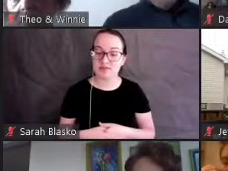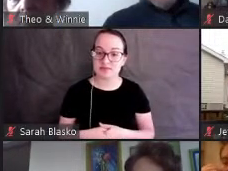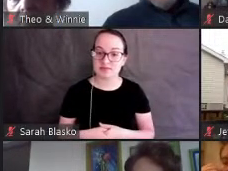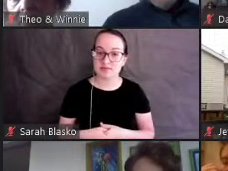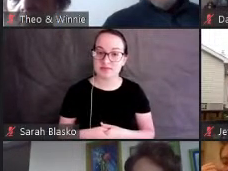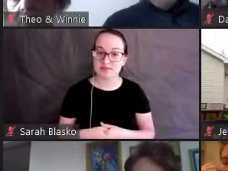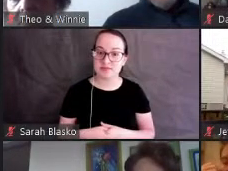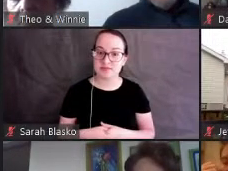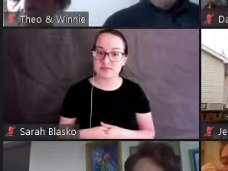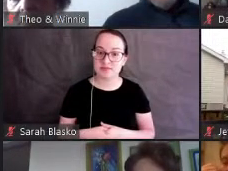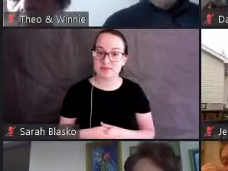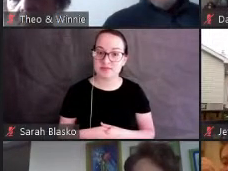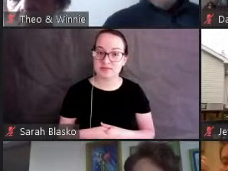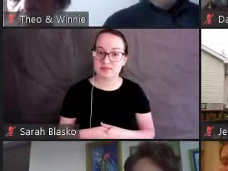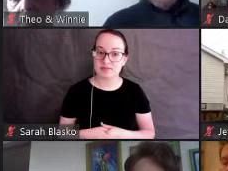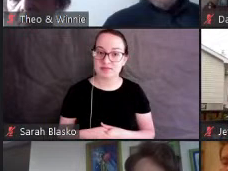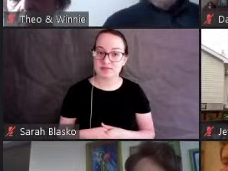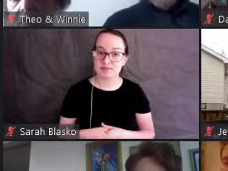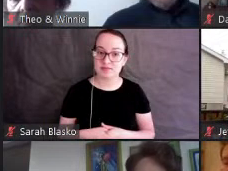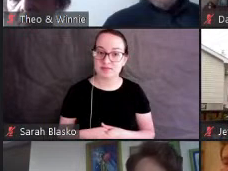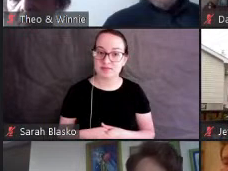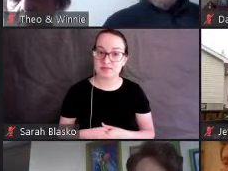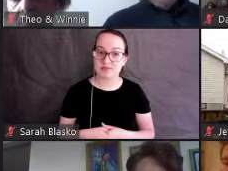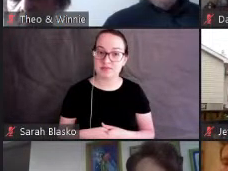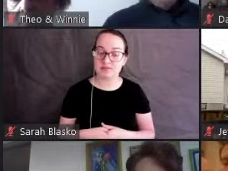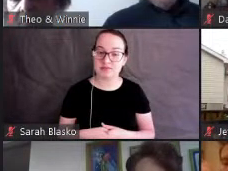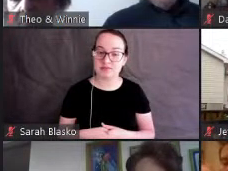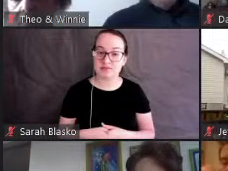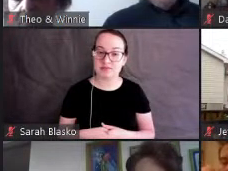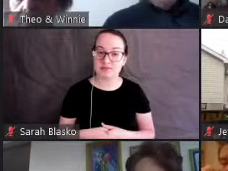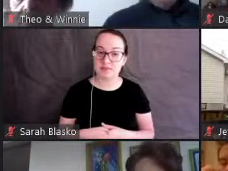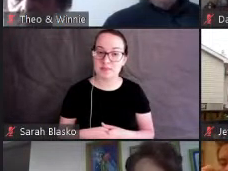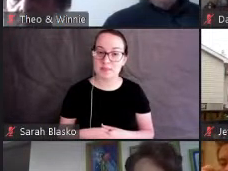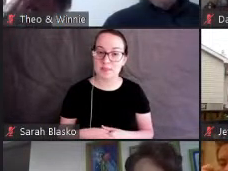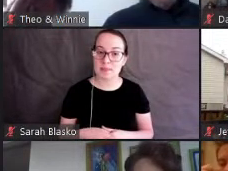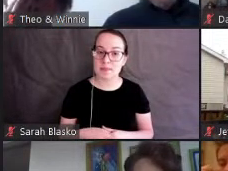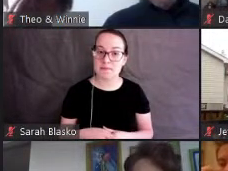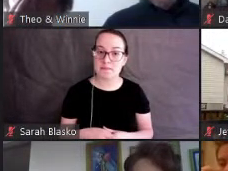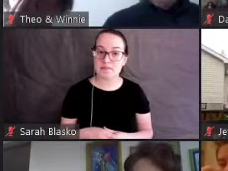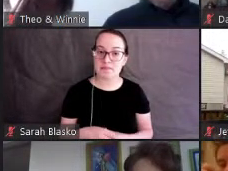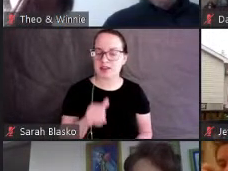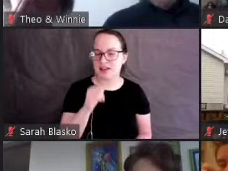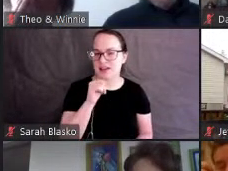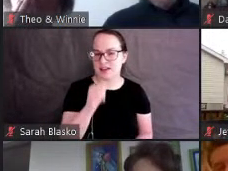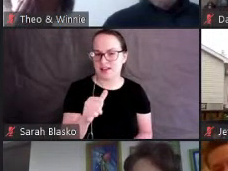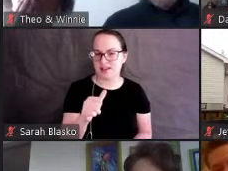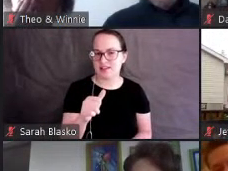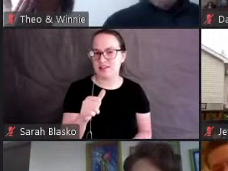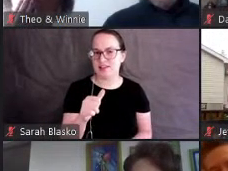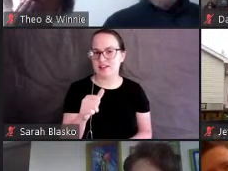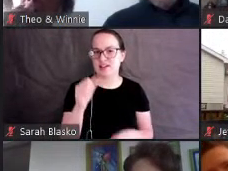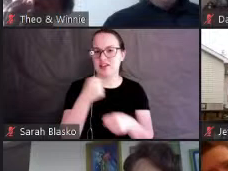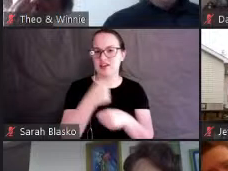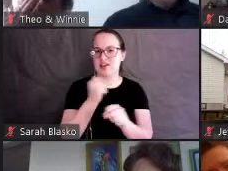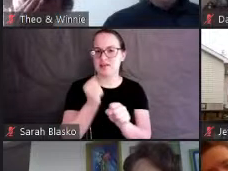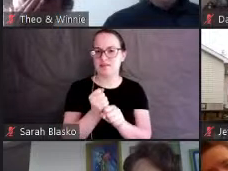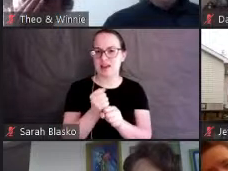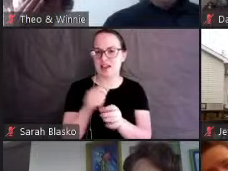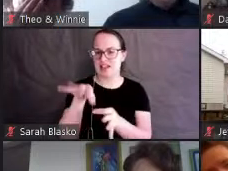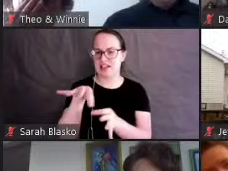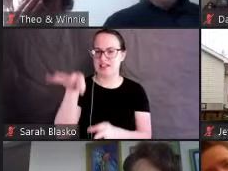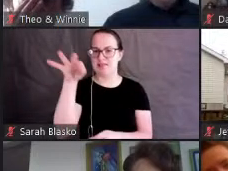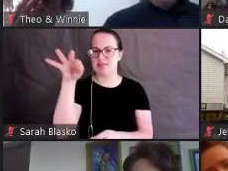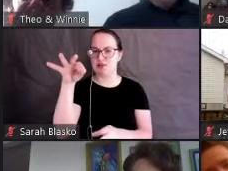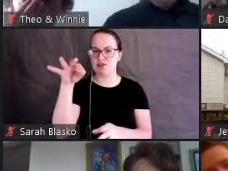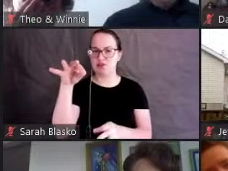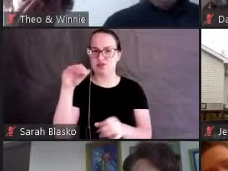Instead of making this a cosmic spiritual fight that will always be between me and